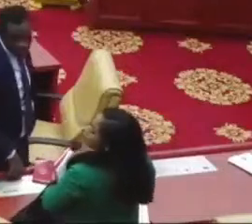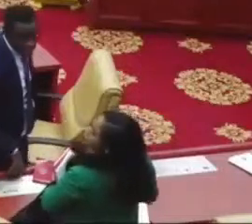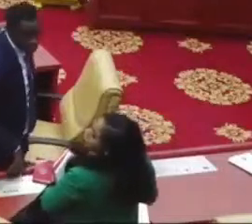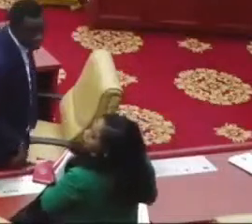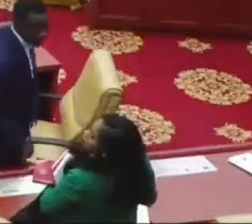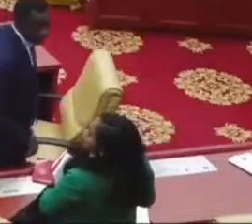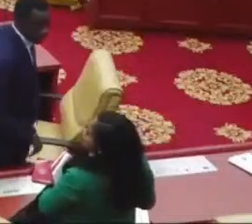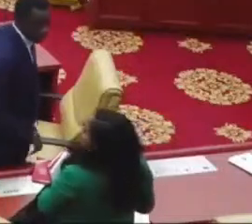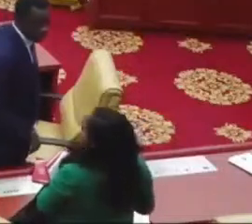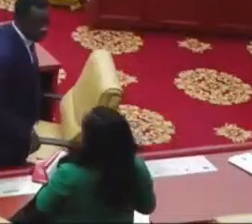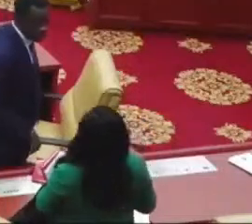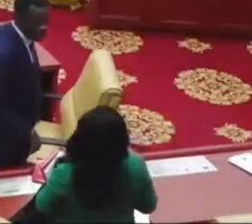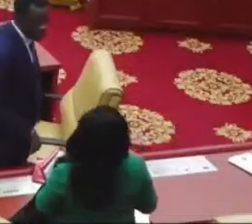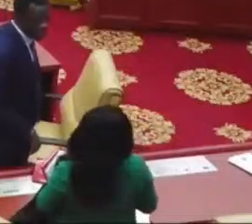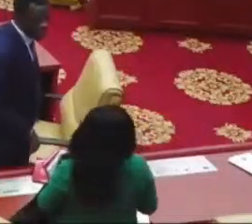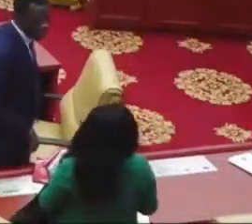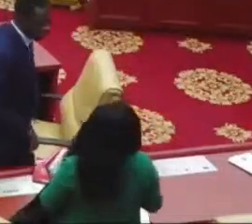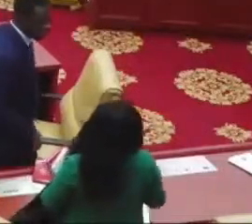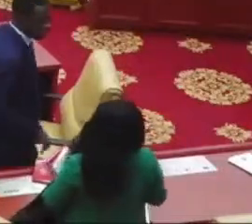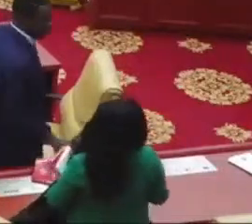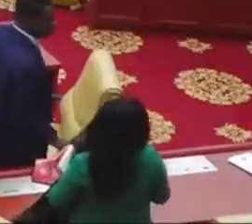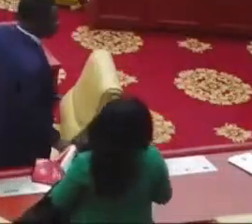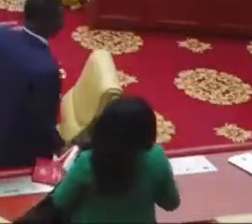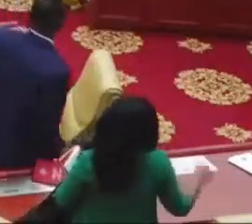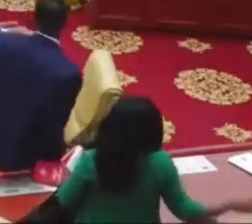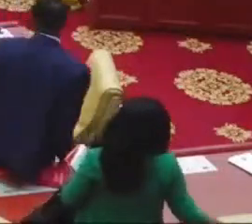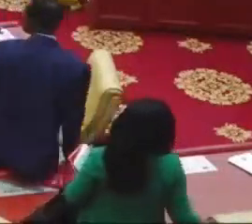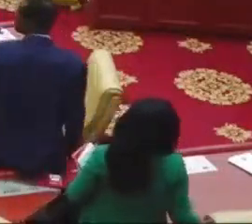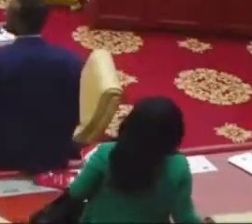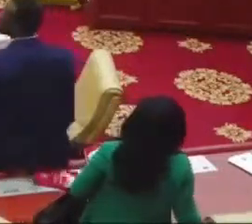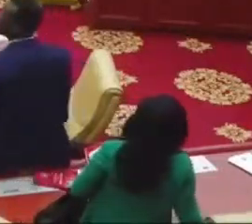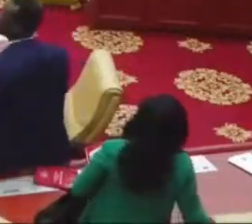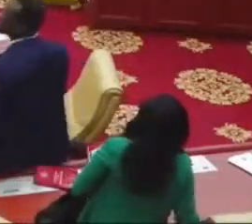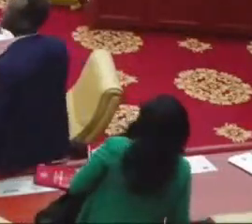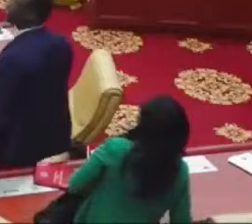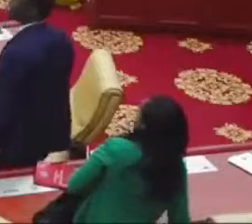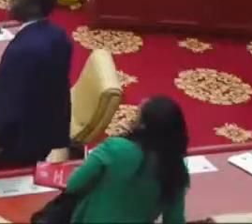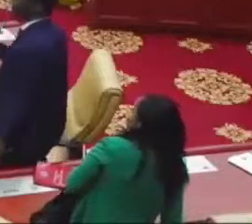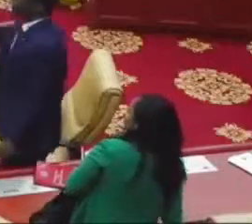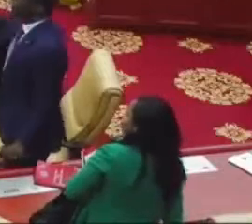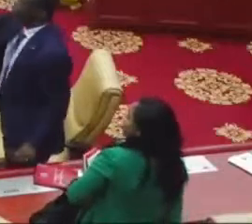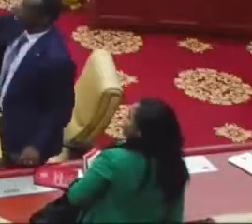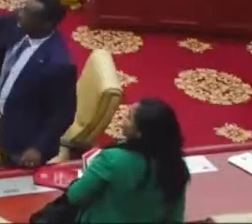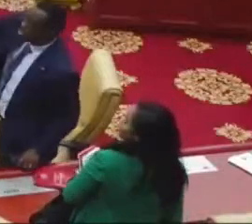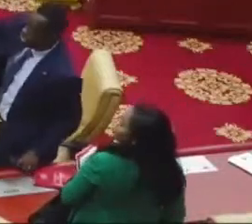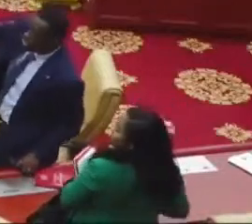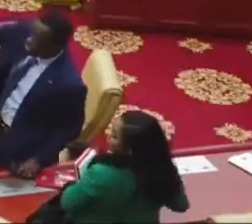I wanted this person.